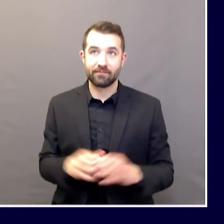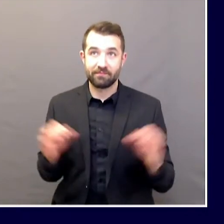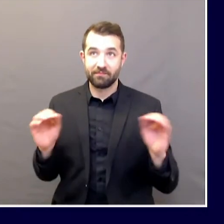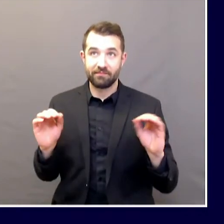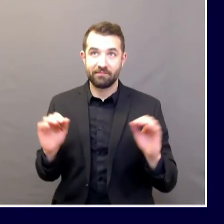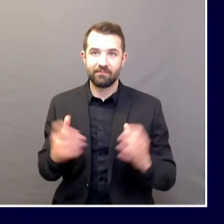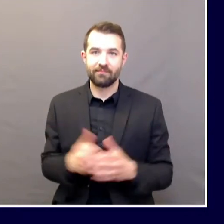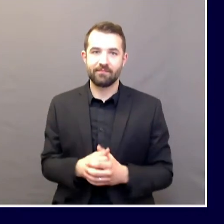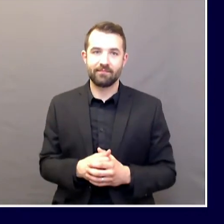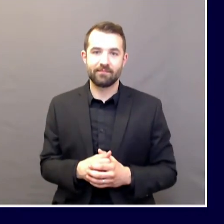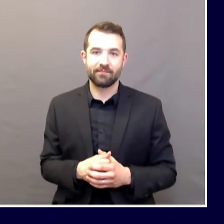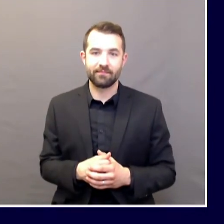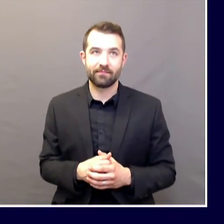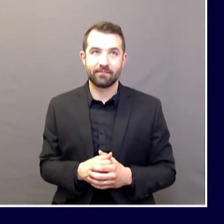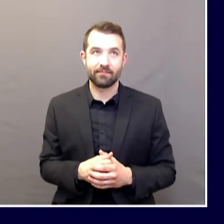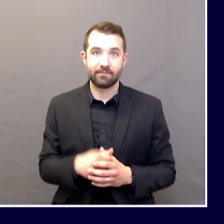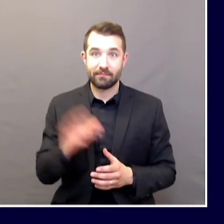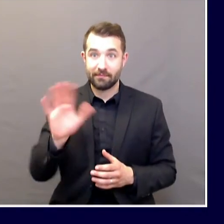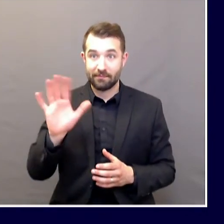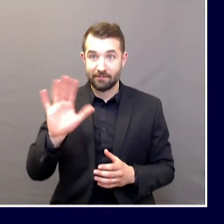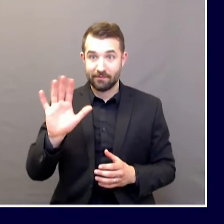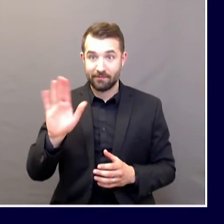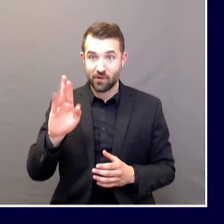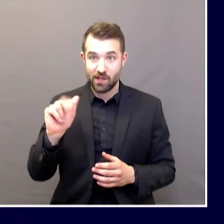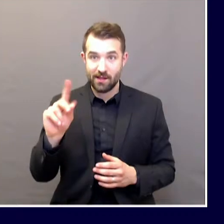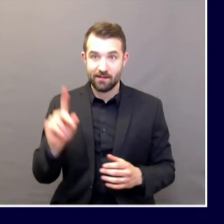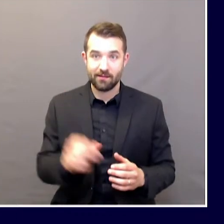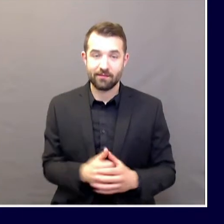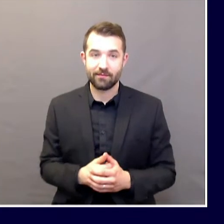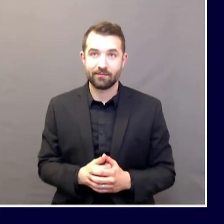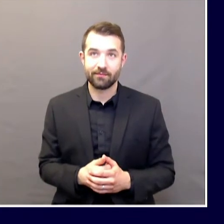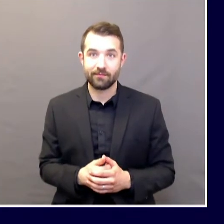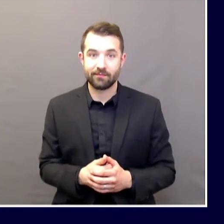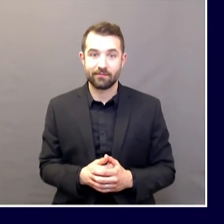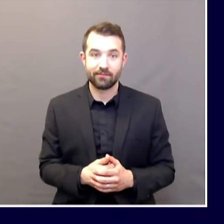Brad, over to you if you're still on.